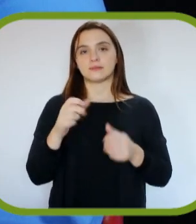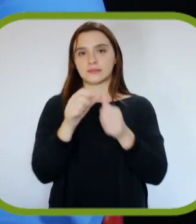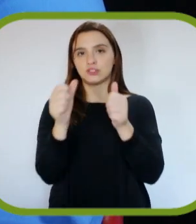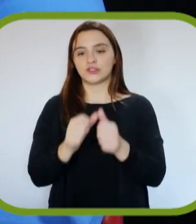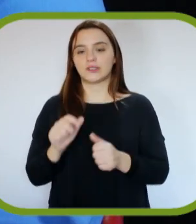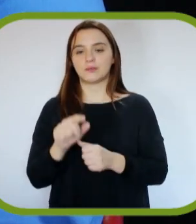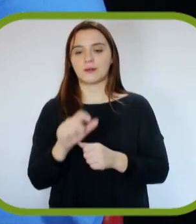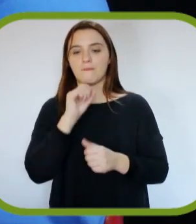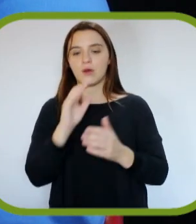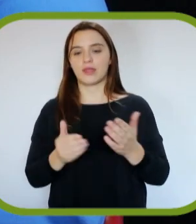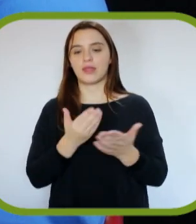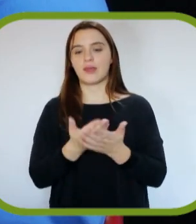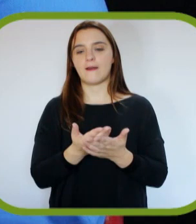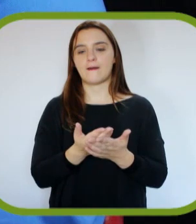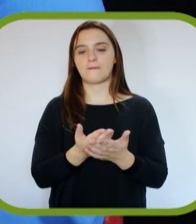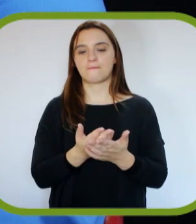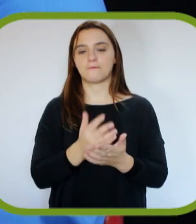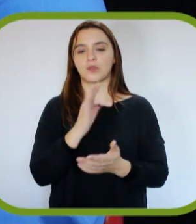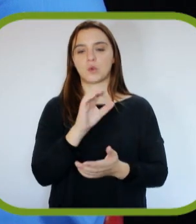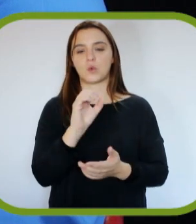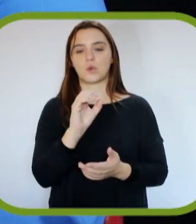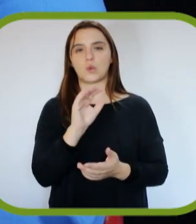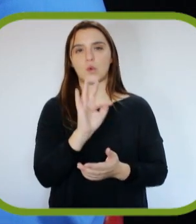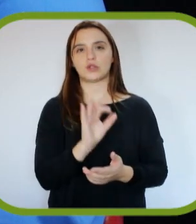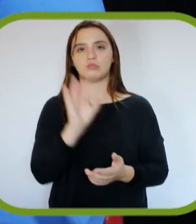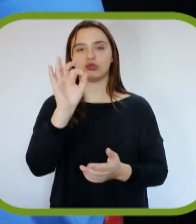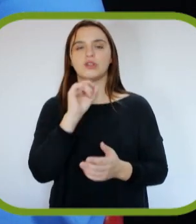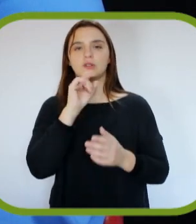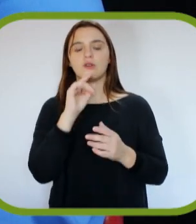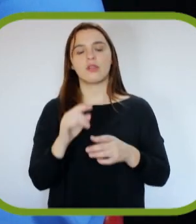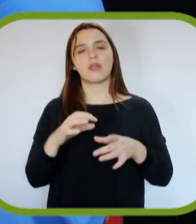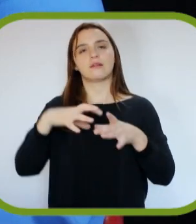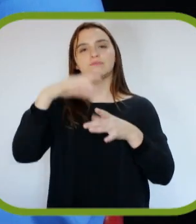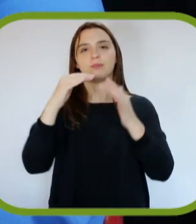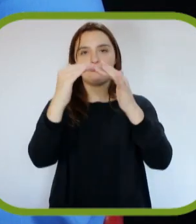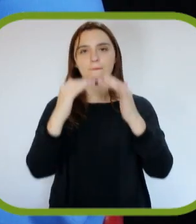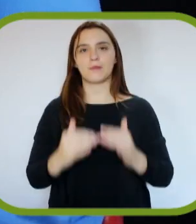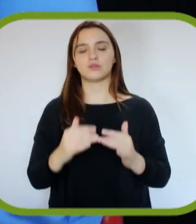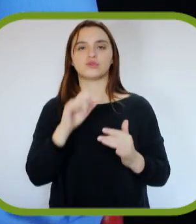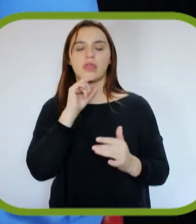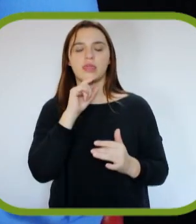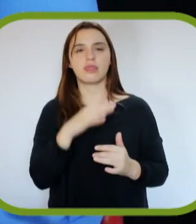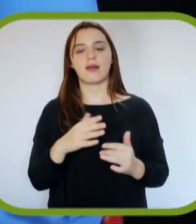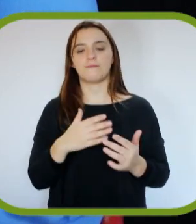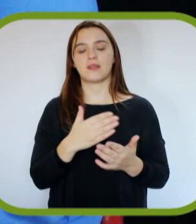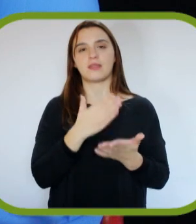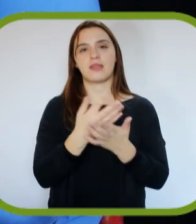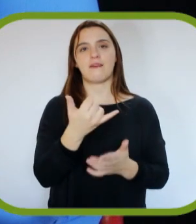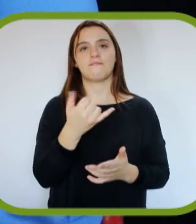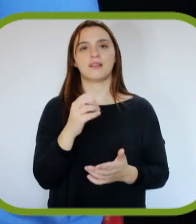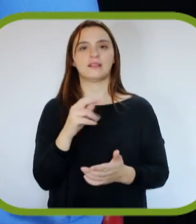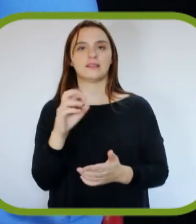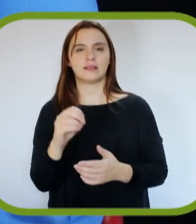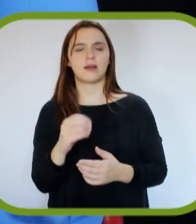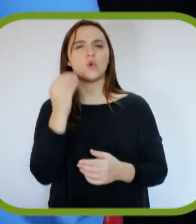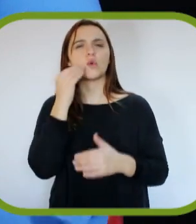artificial intelligence-based systems could contribute to a reduction of 4% in global emissions by 2030.